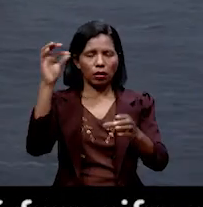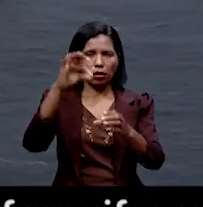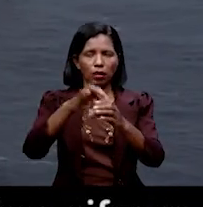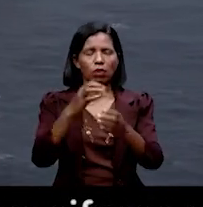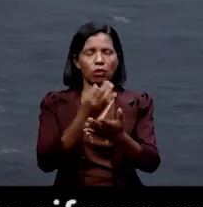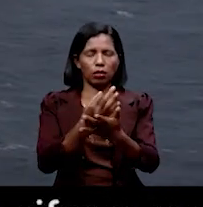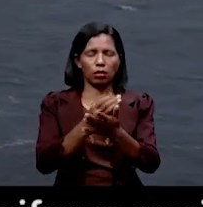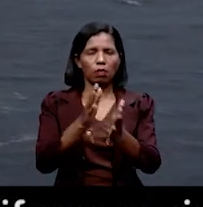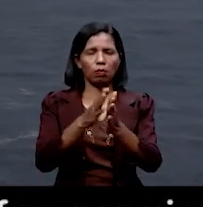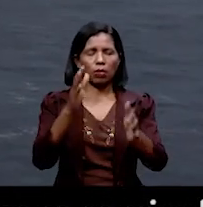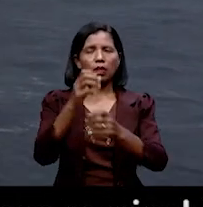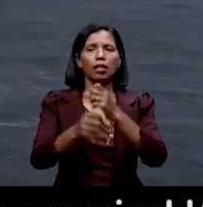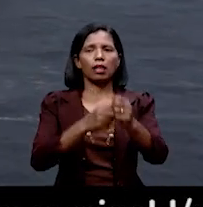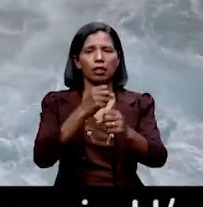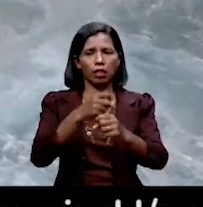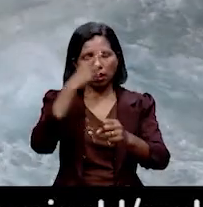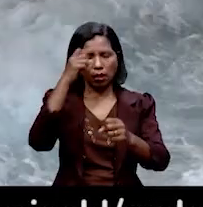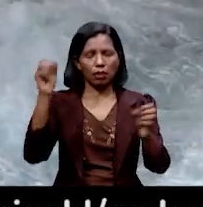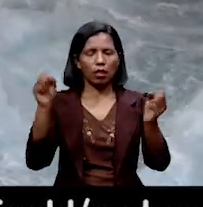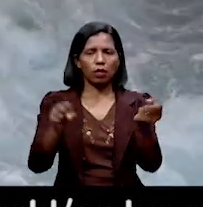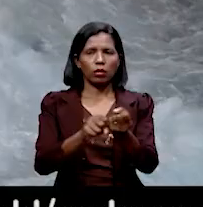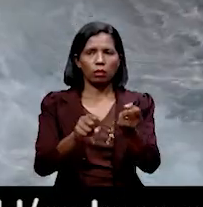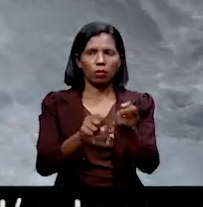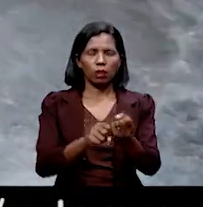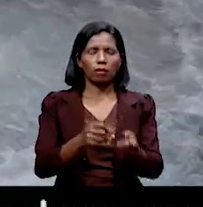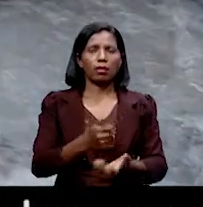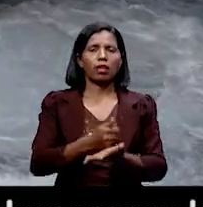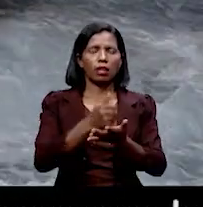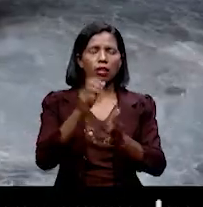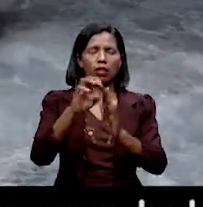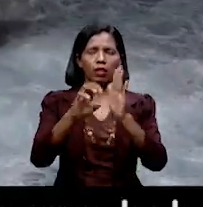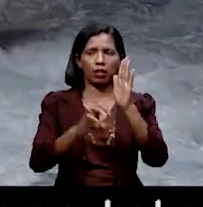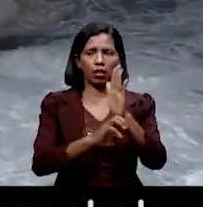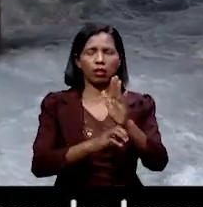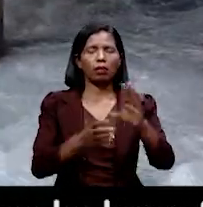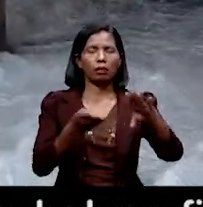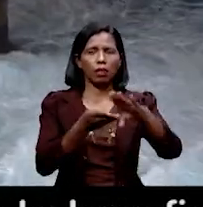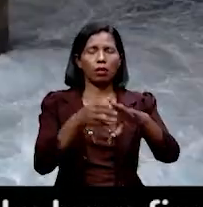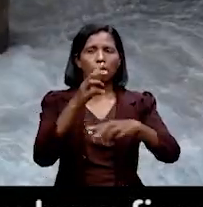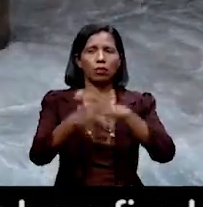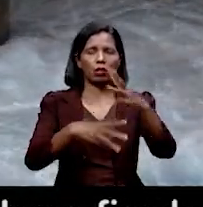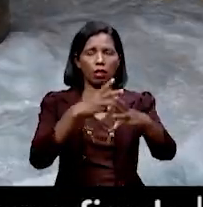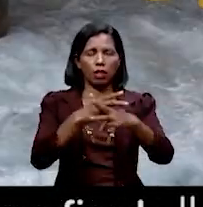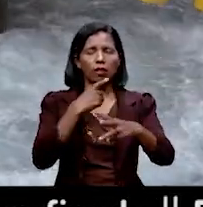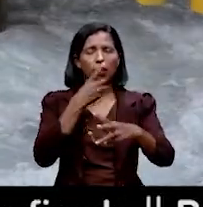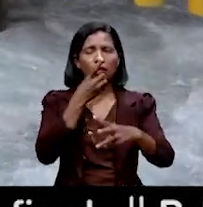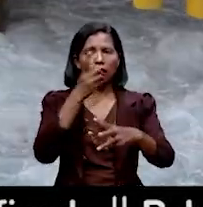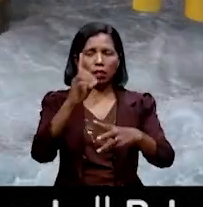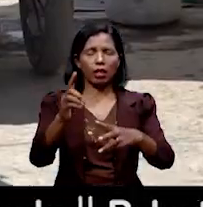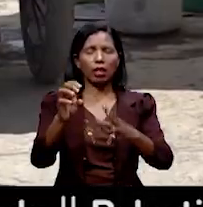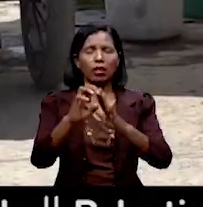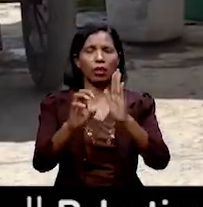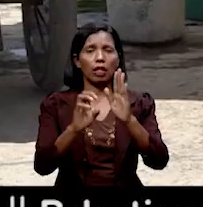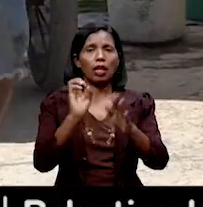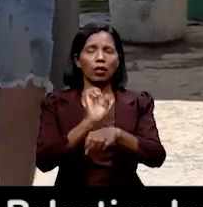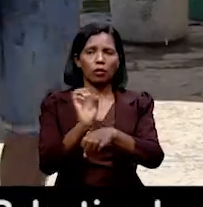valor bot cada tinan, tamba la contribui retorno ba estado. Banku Mundial declara ekonomia Timor-Leste hak dasak la os